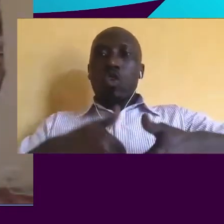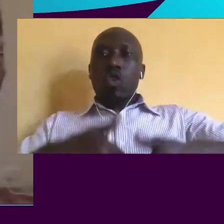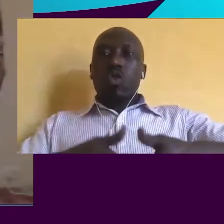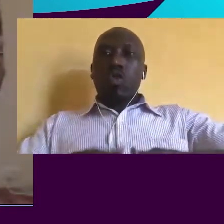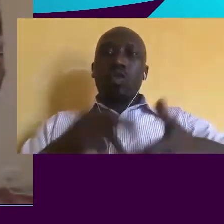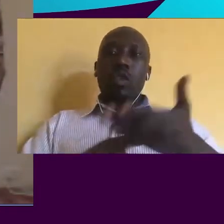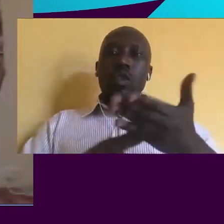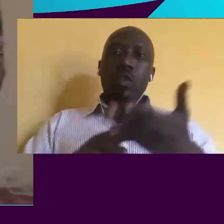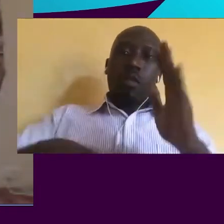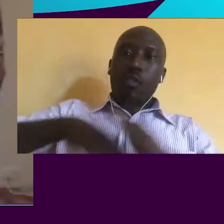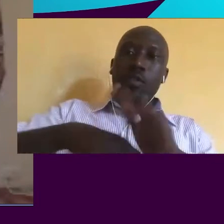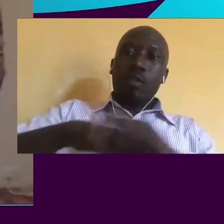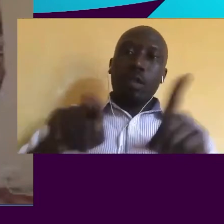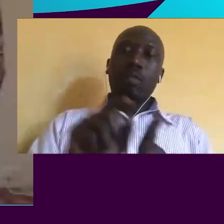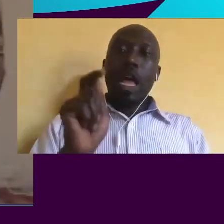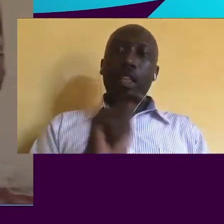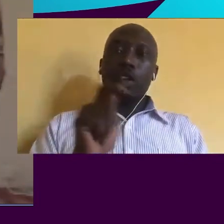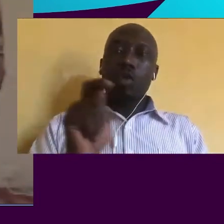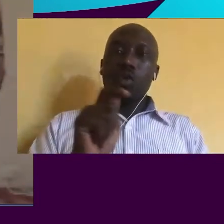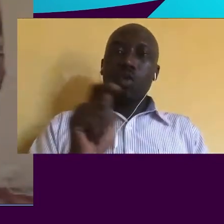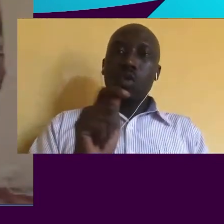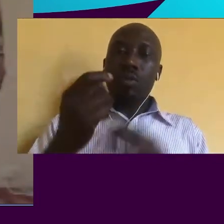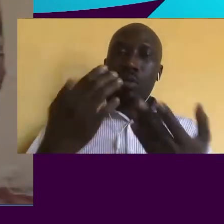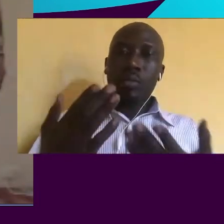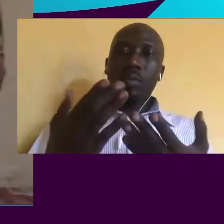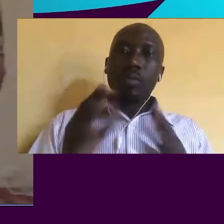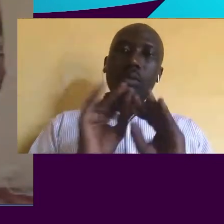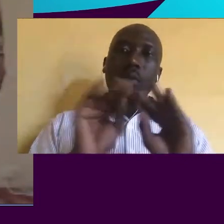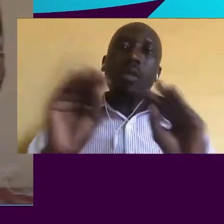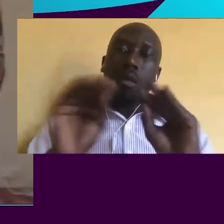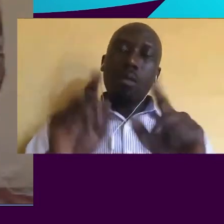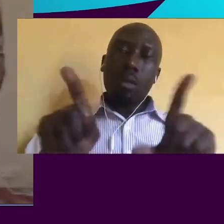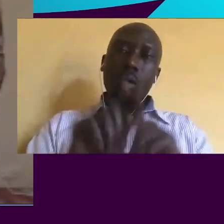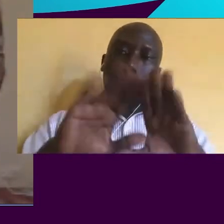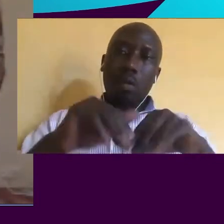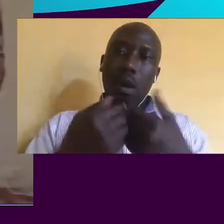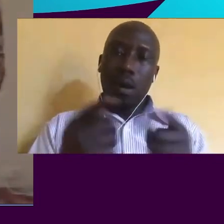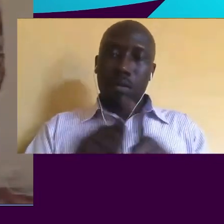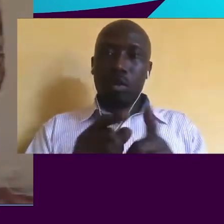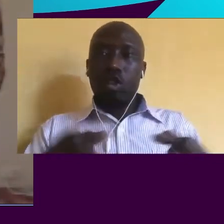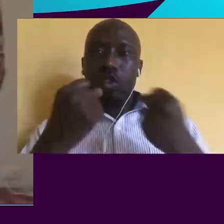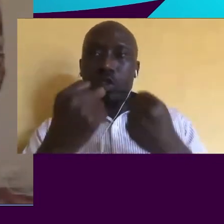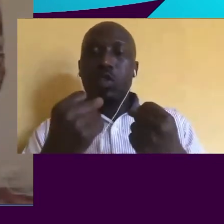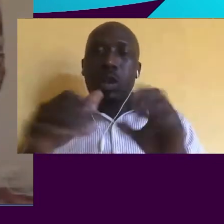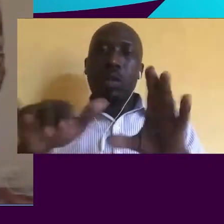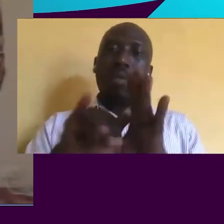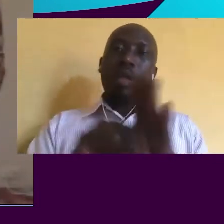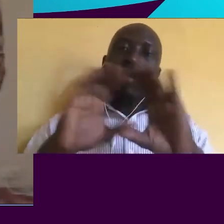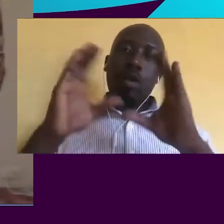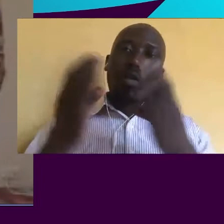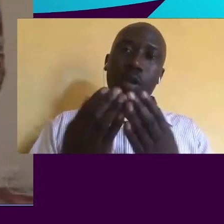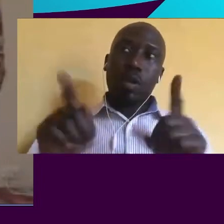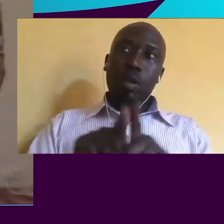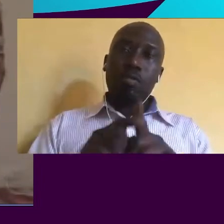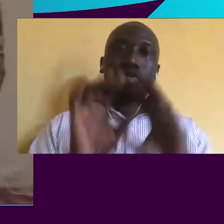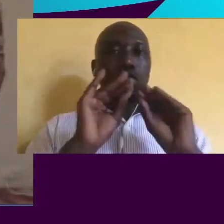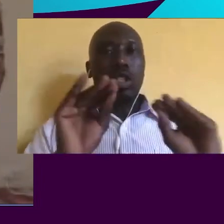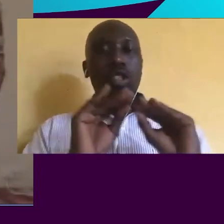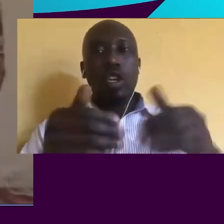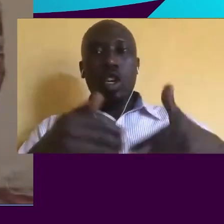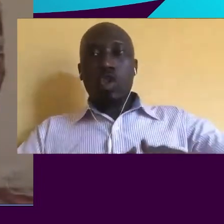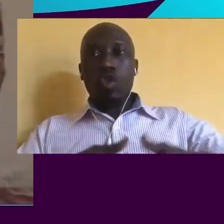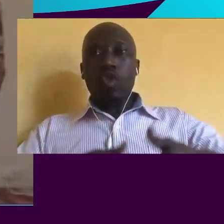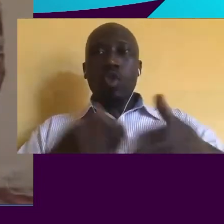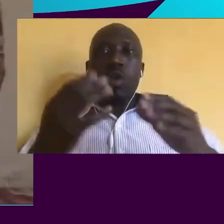tool to teach them how to be stronger members of their communities, also to teach them English and